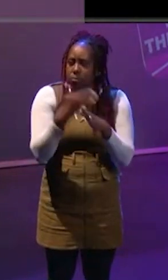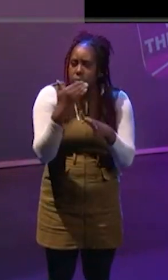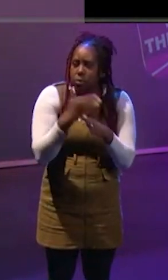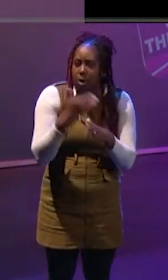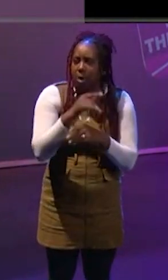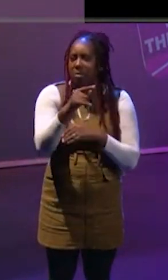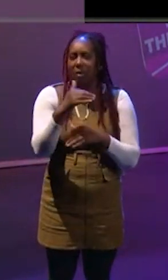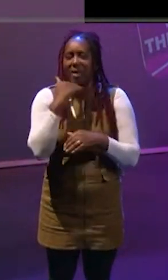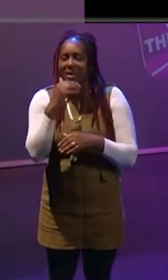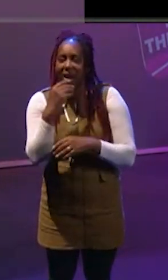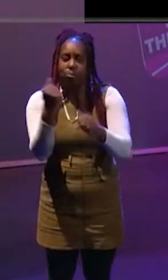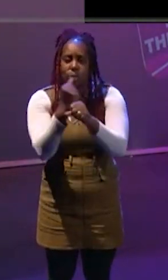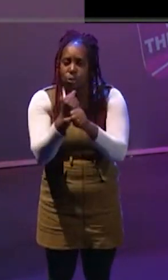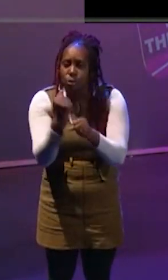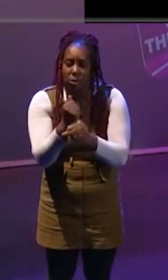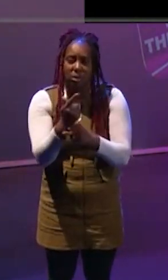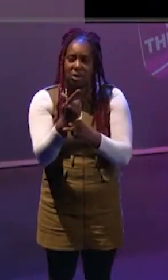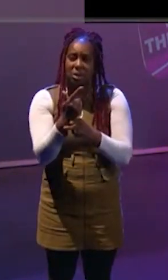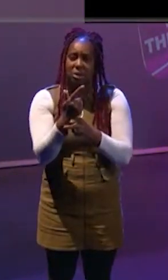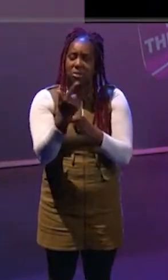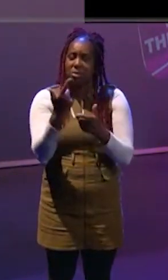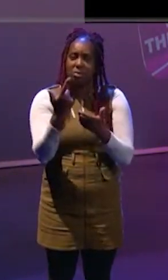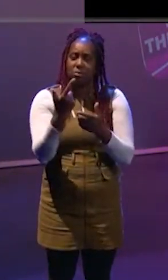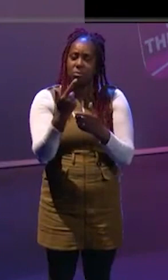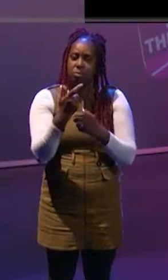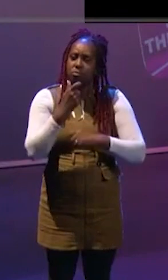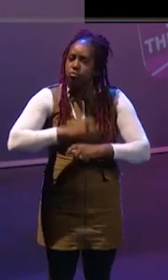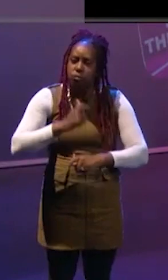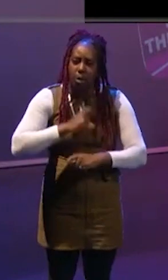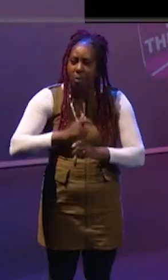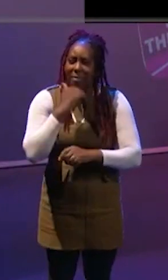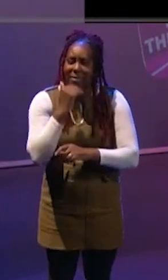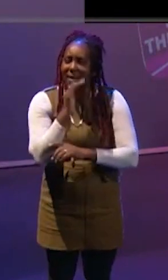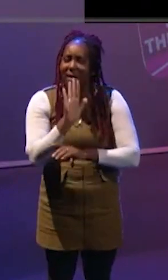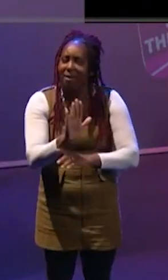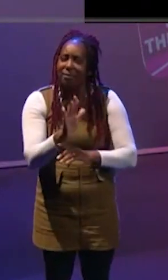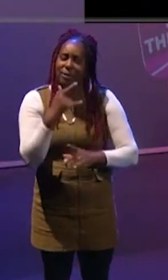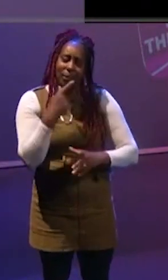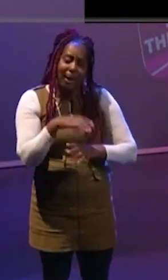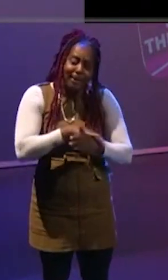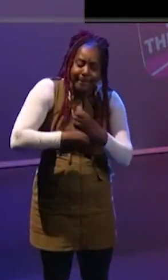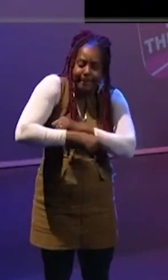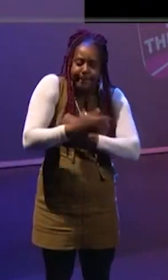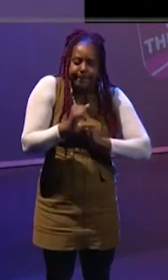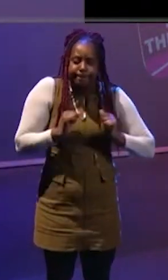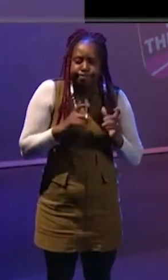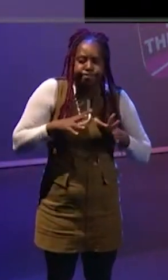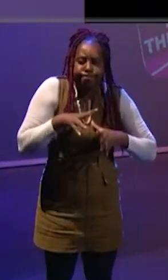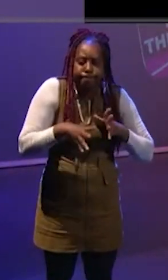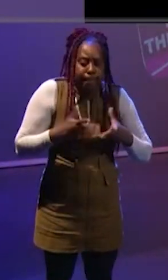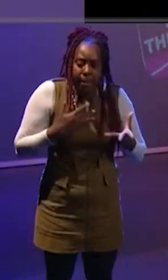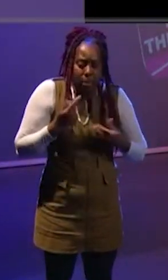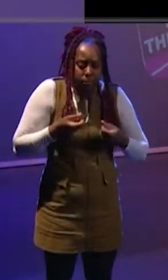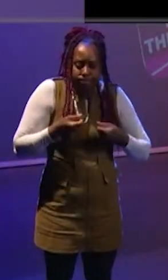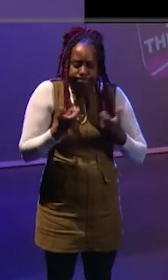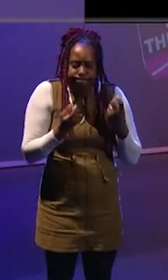not enough assistant producer jobs or junior producer roles that people can really get their teeth stuck into. So what I'm really interested in doing is finding